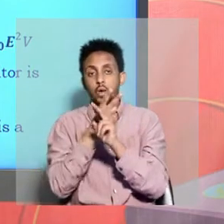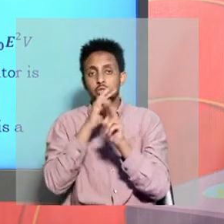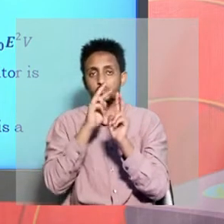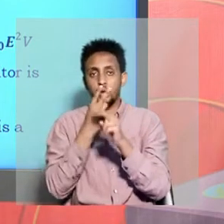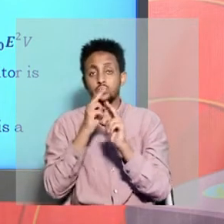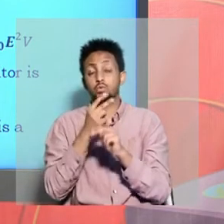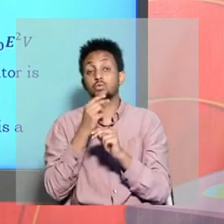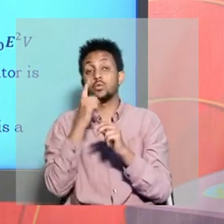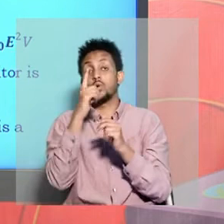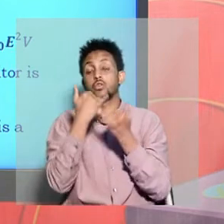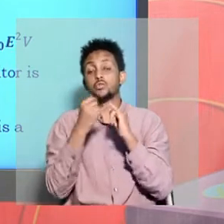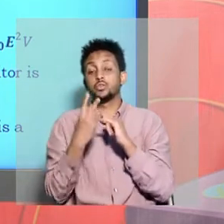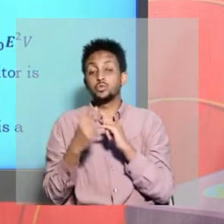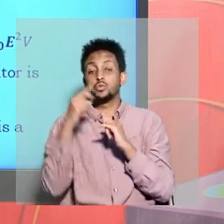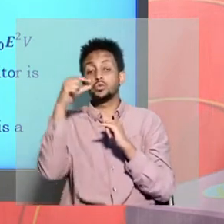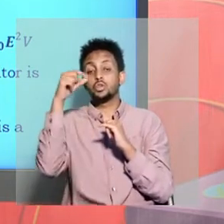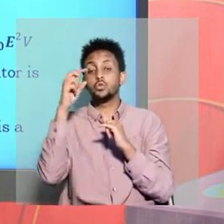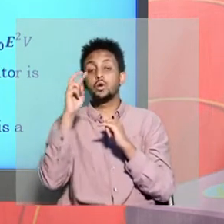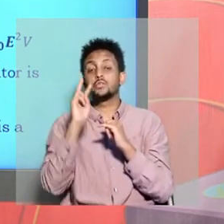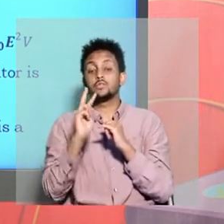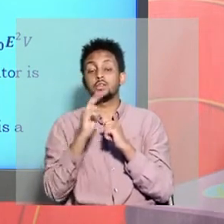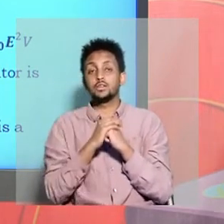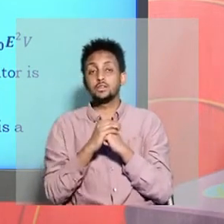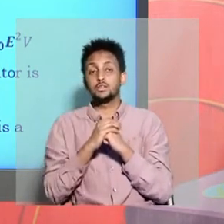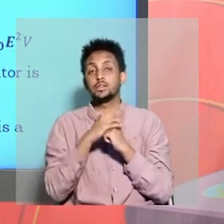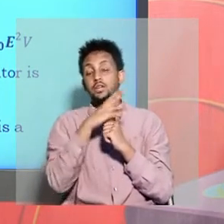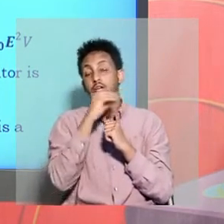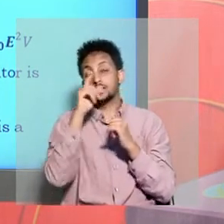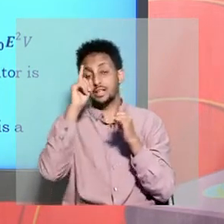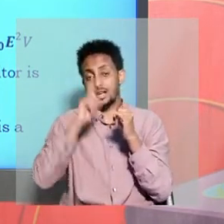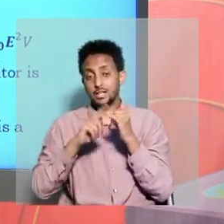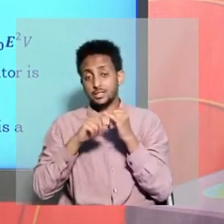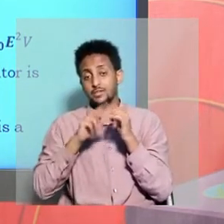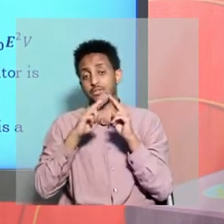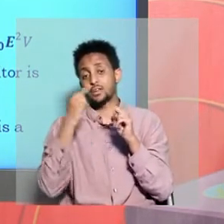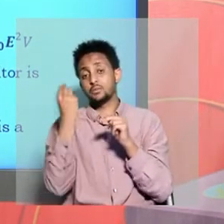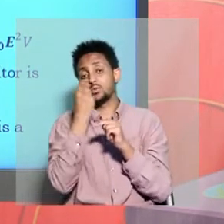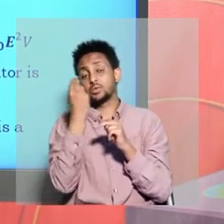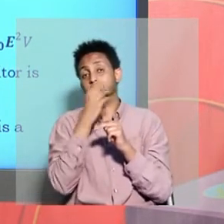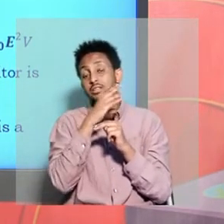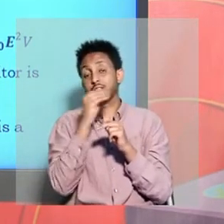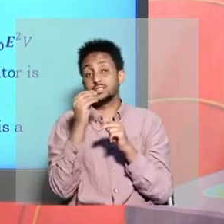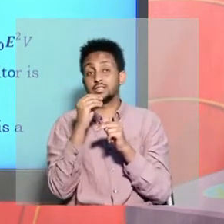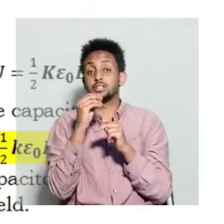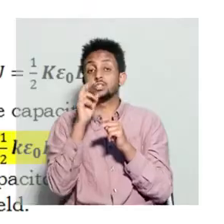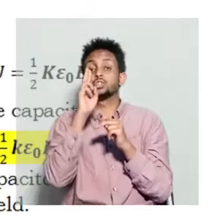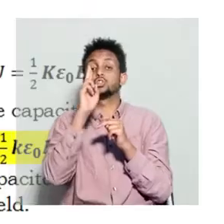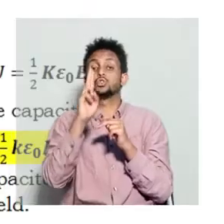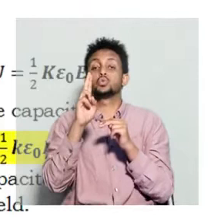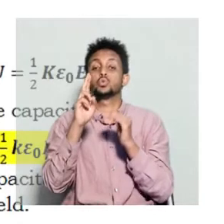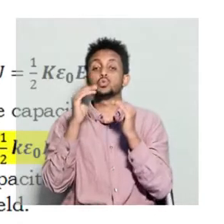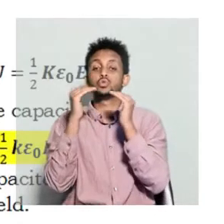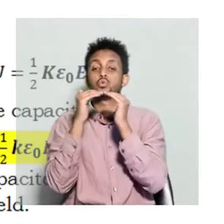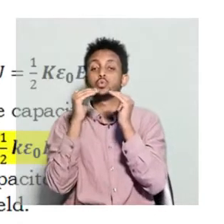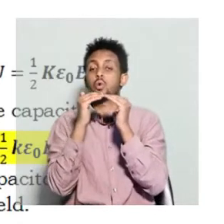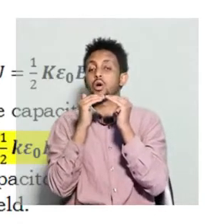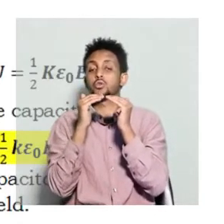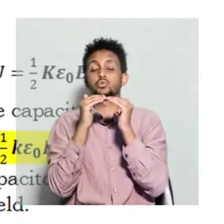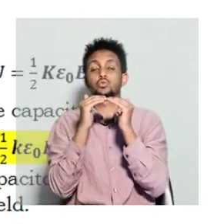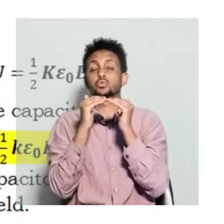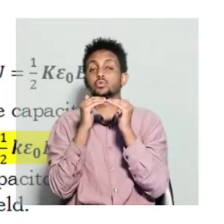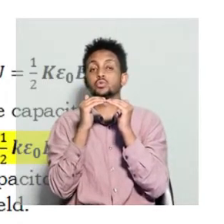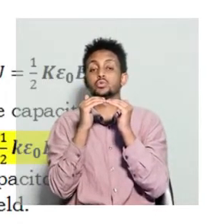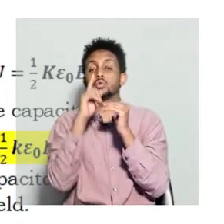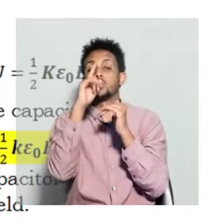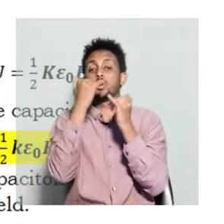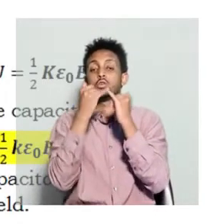or 1 over 2 Q times V, or at last, very important equation is this one. We usually use this equation,